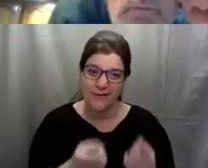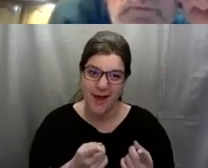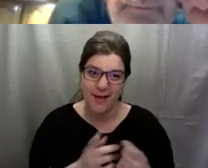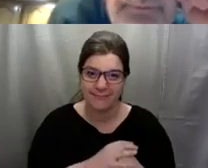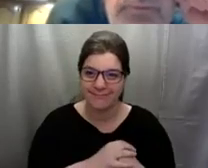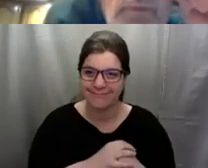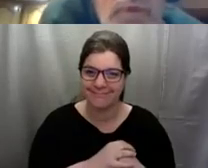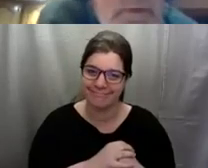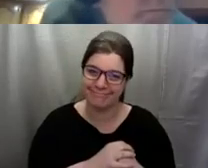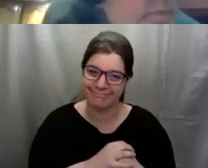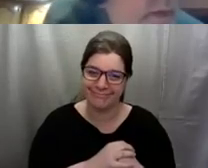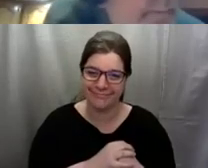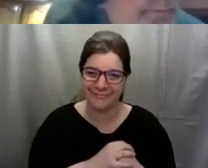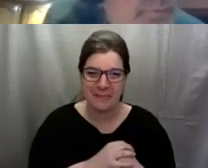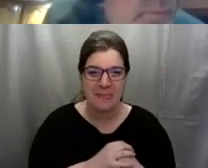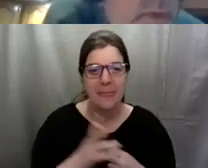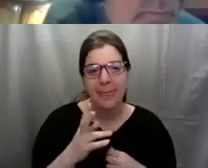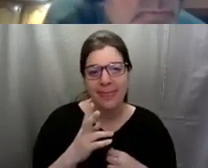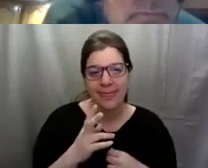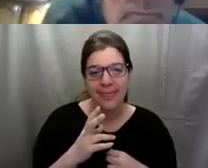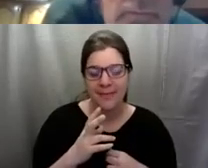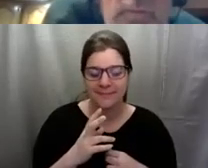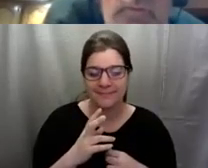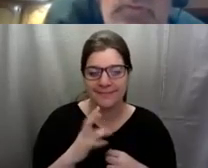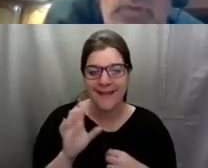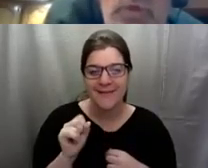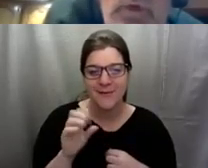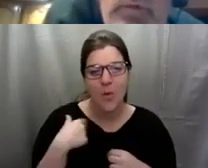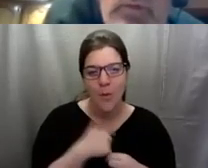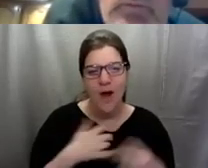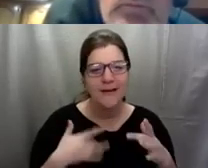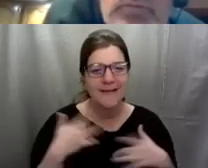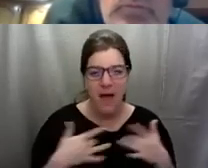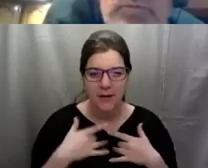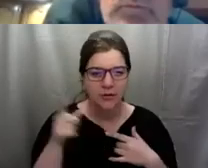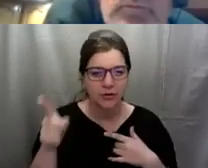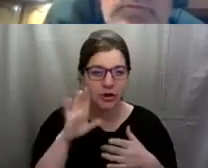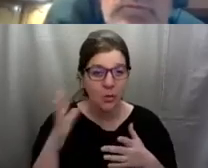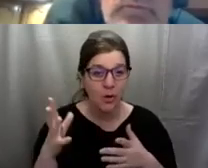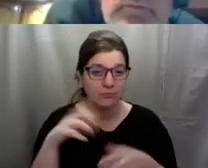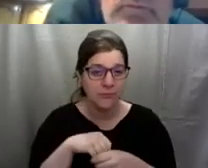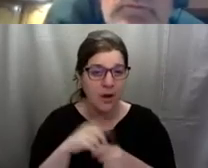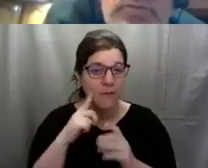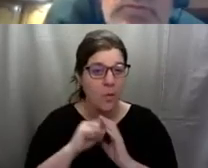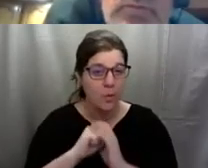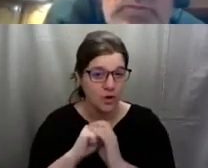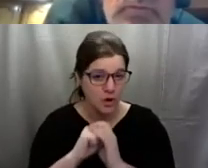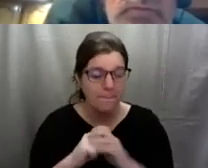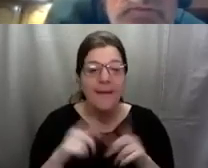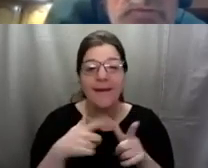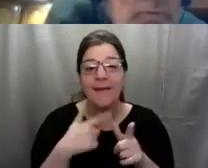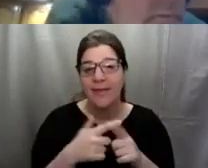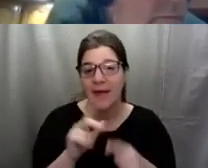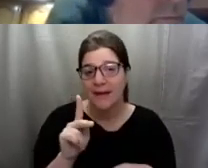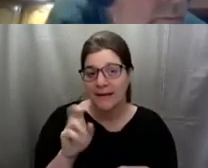So we are excited that she will be sharing worship with us in the morning. After that, we will have Kendrick Kemp